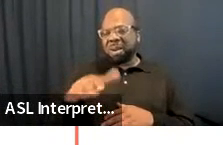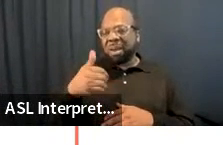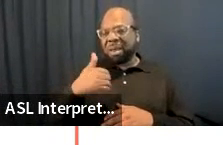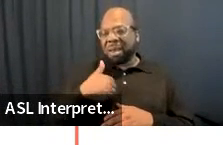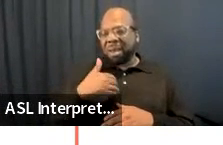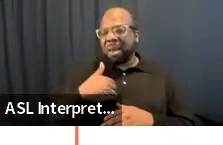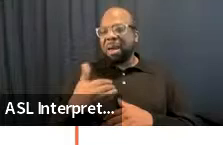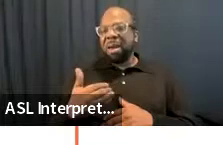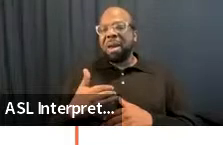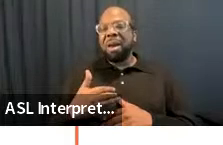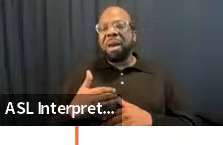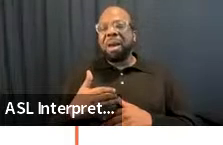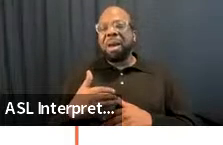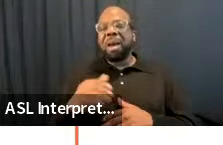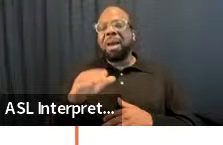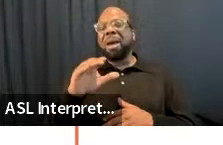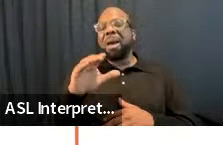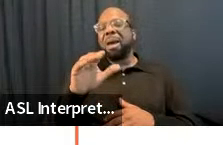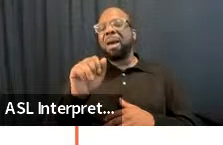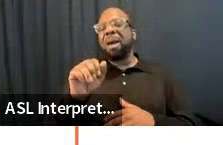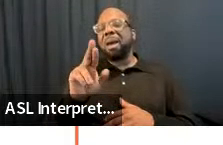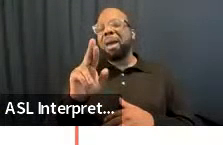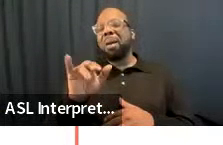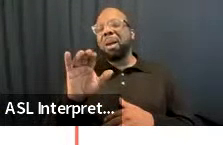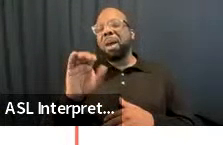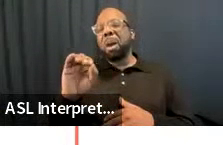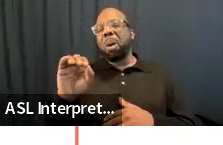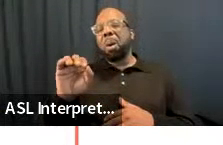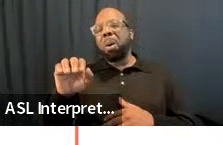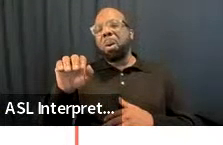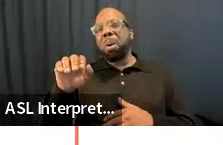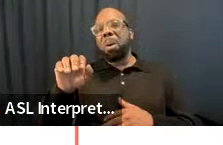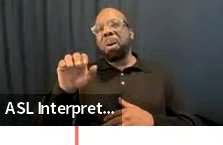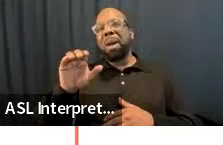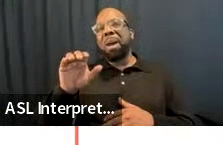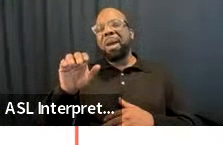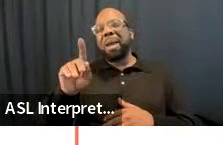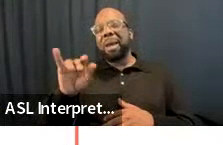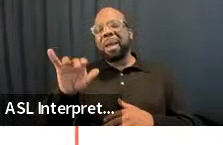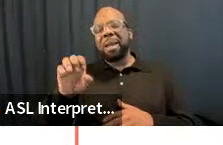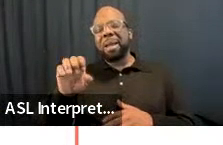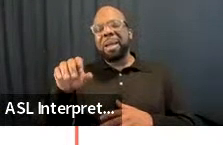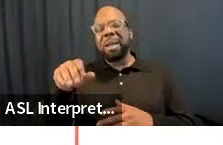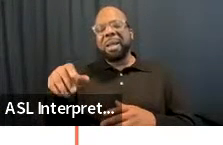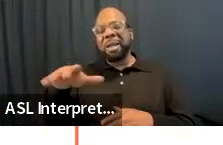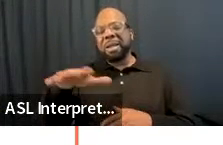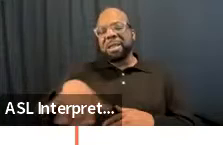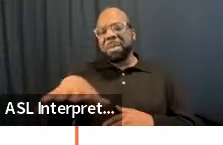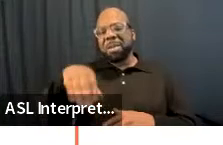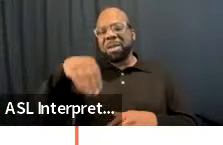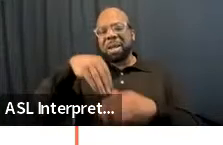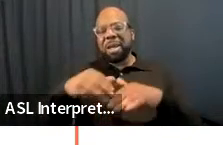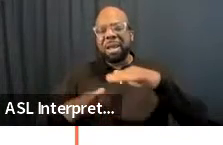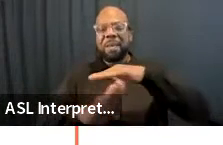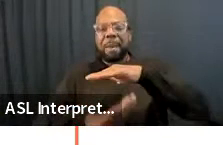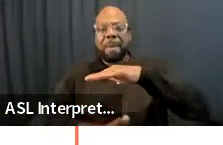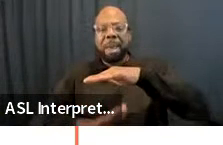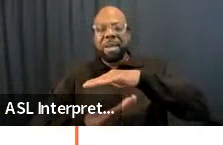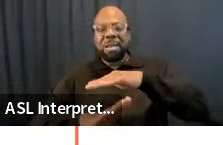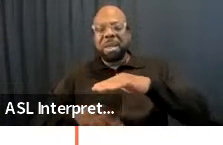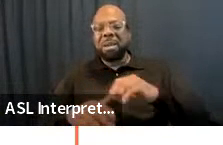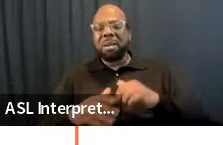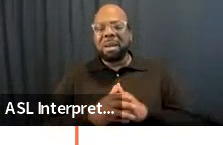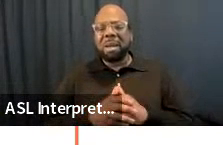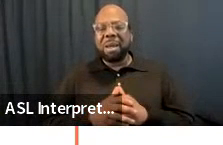they have a karaoke space in their basement, and above that space, it's like